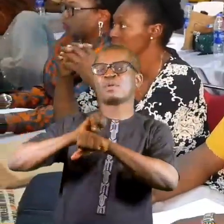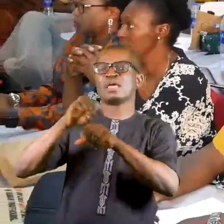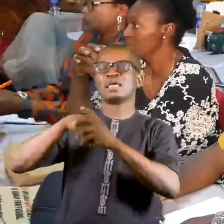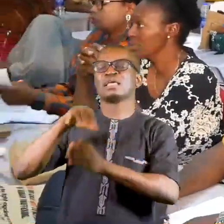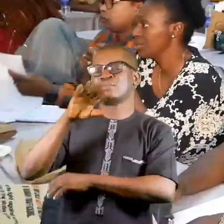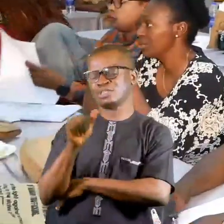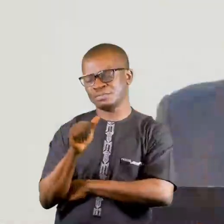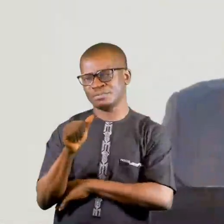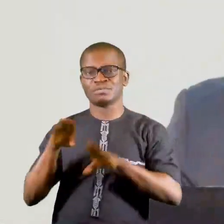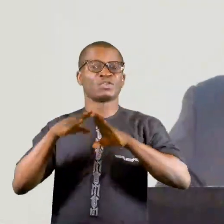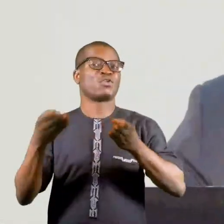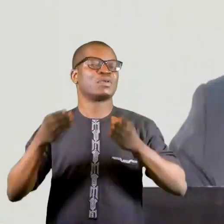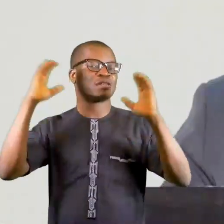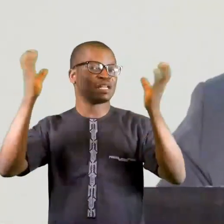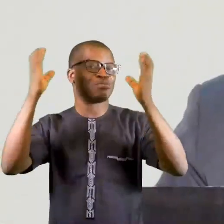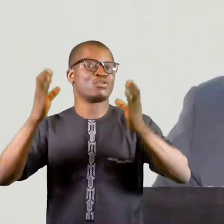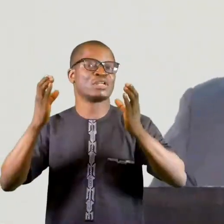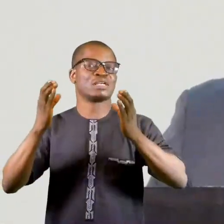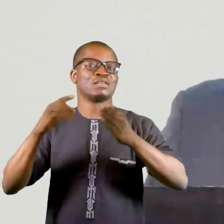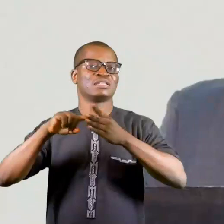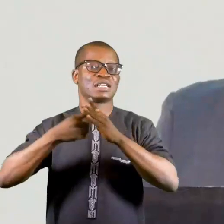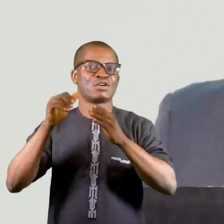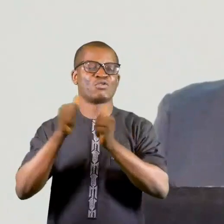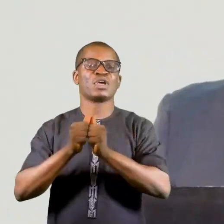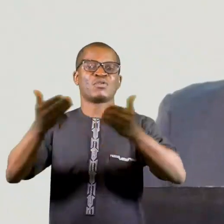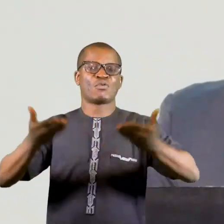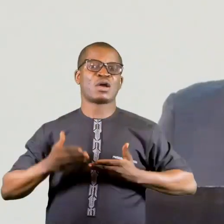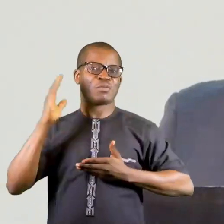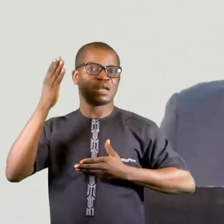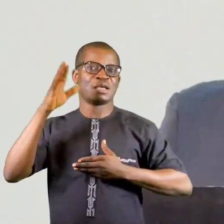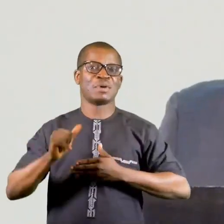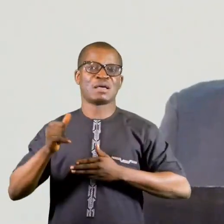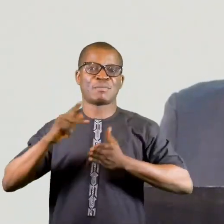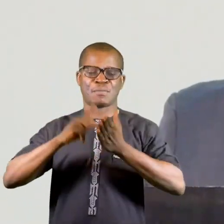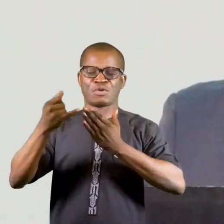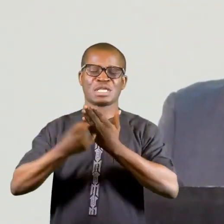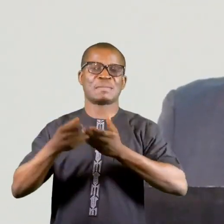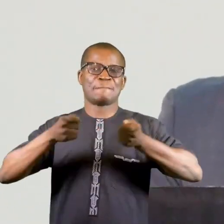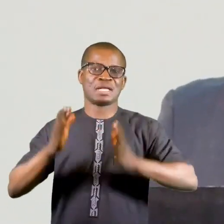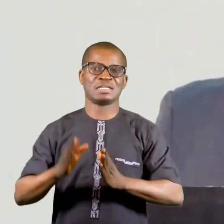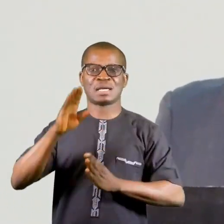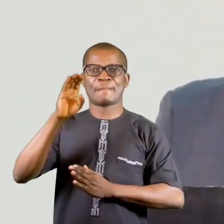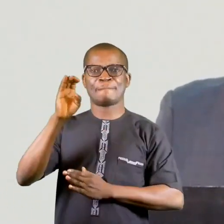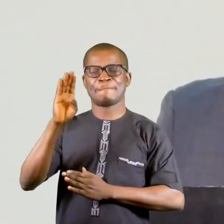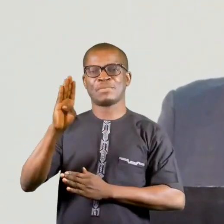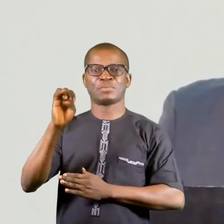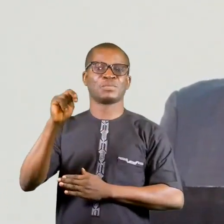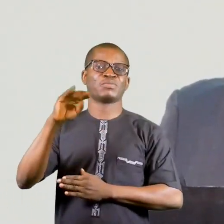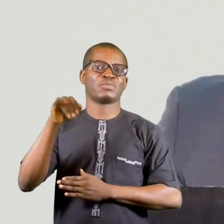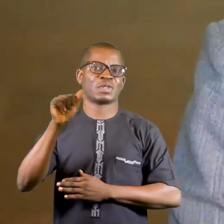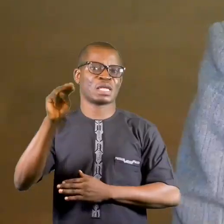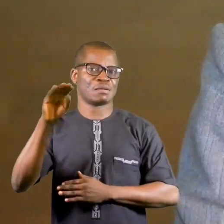Abuja. The opening ceremony began with a welcome address by the project manager of Expertise France, Benjamin